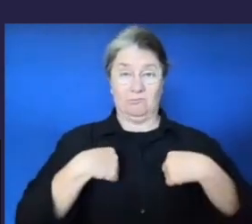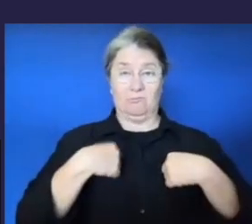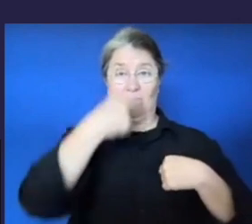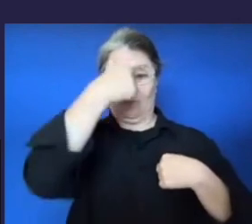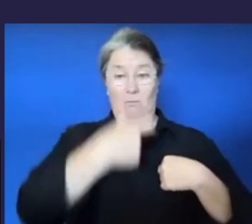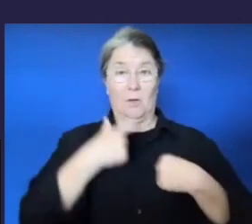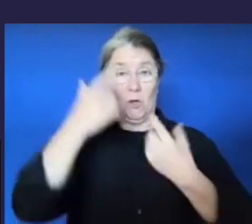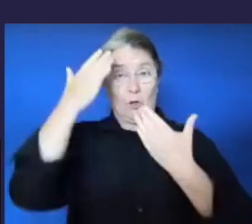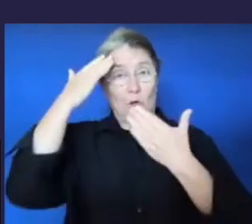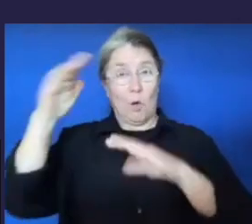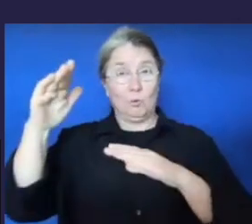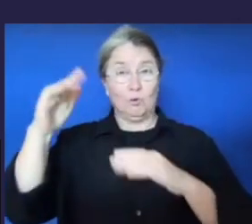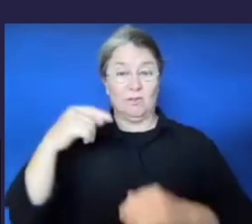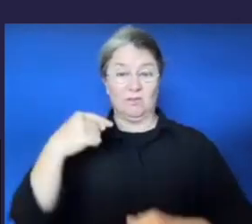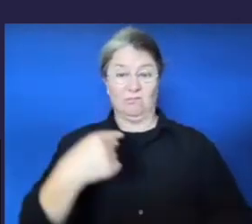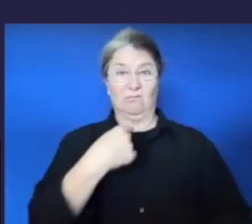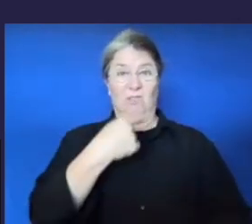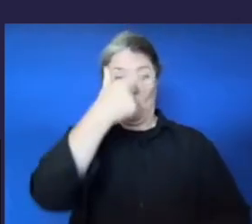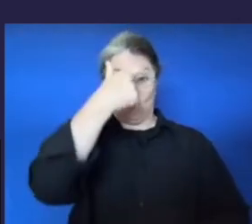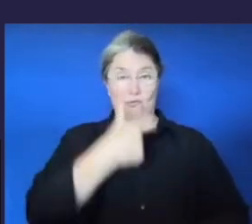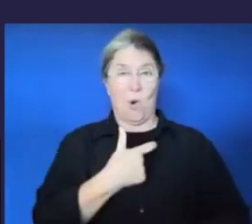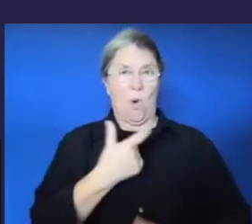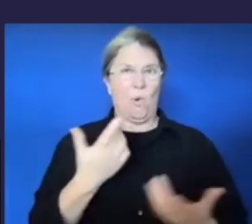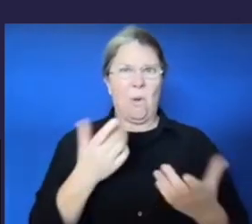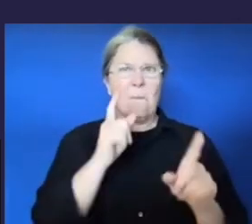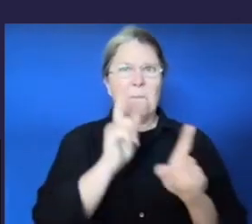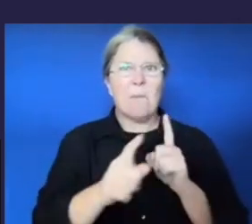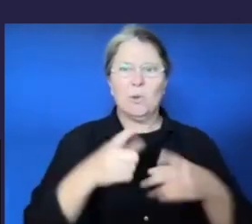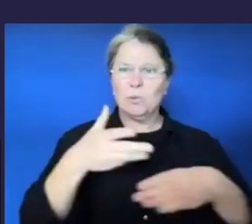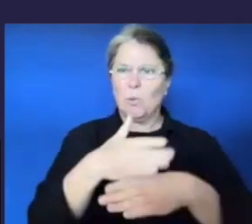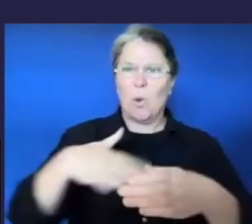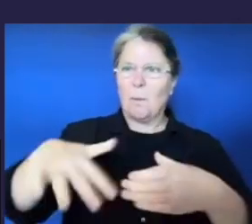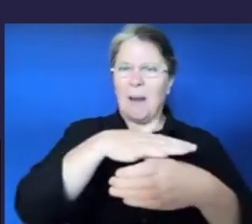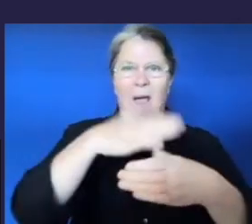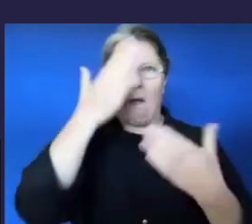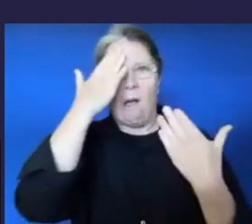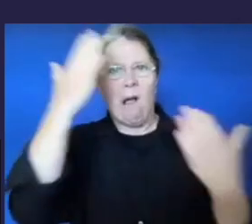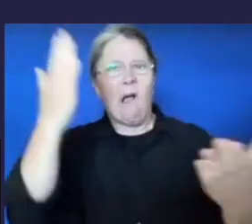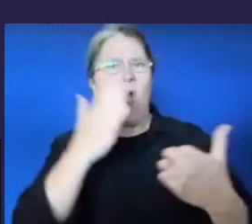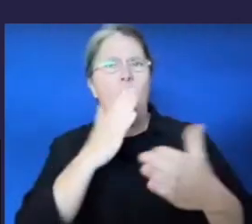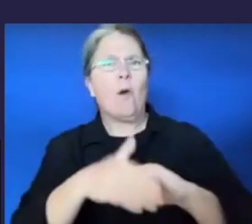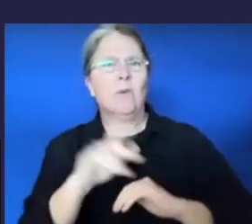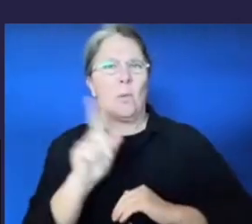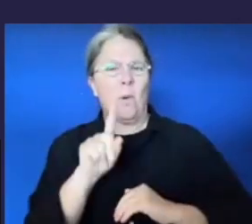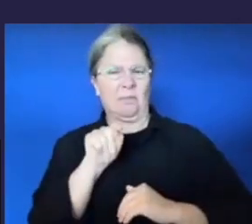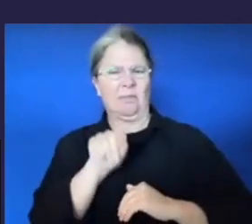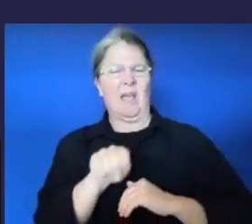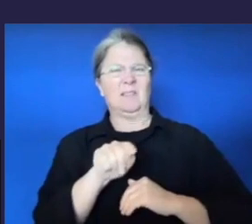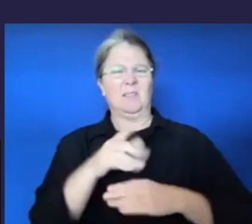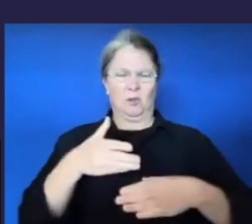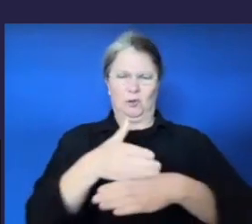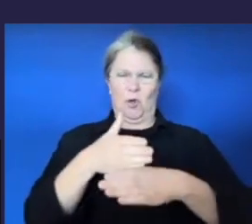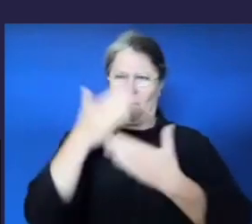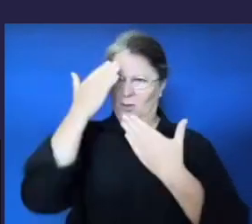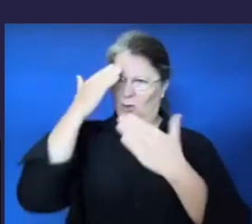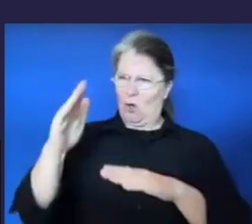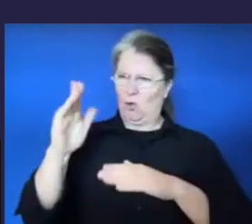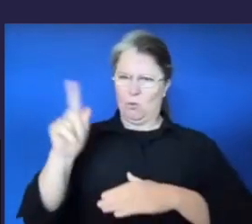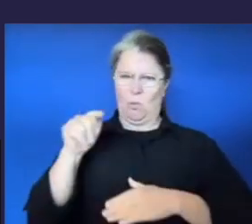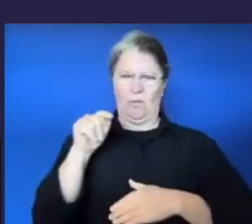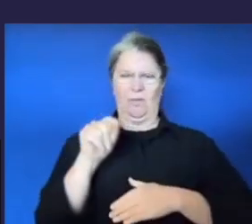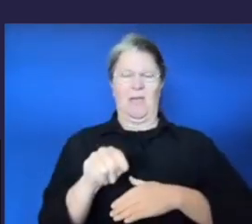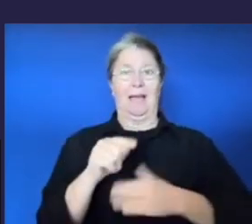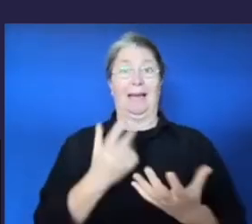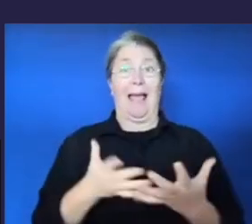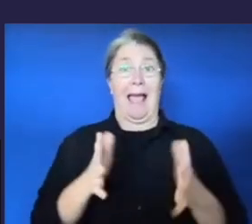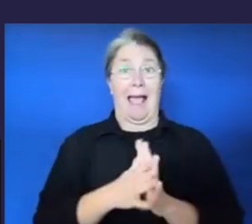a job coach is largely unknown to most workplaces, so that's a bit of an obstacle at the start. So how that person defines themselves and talks